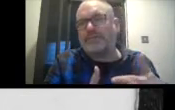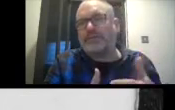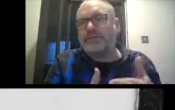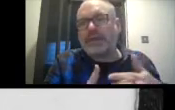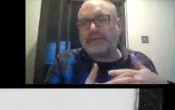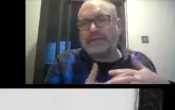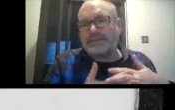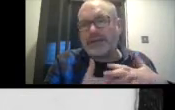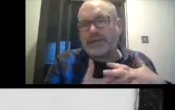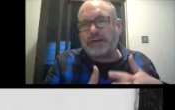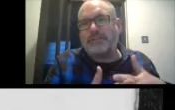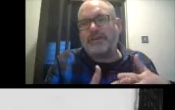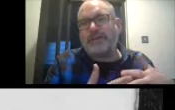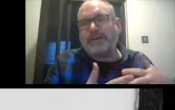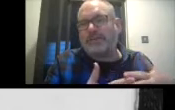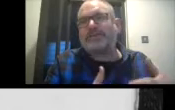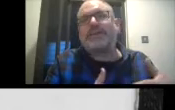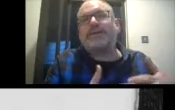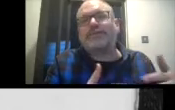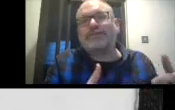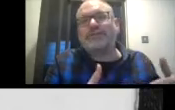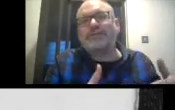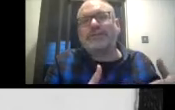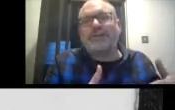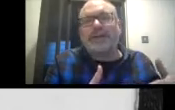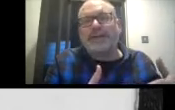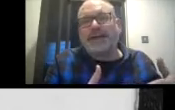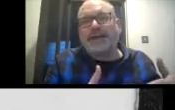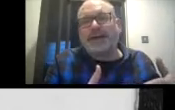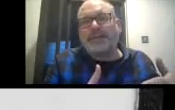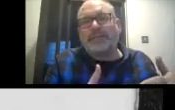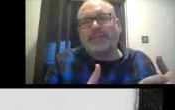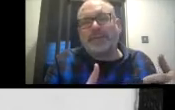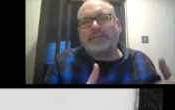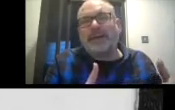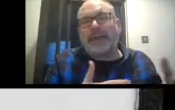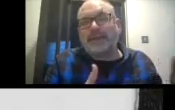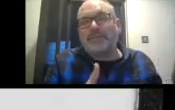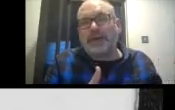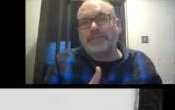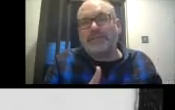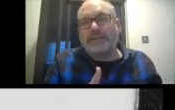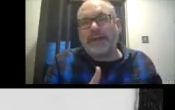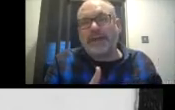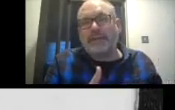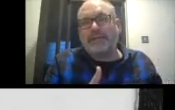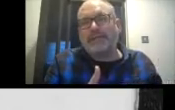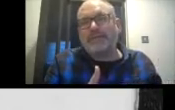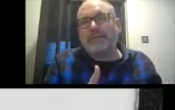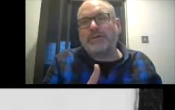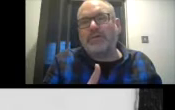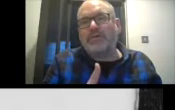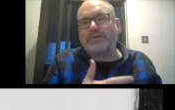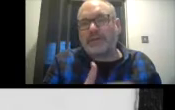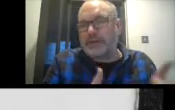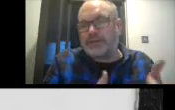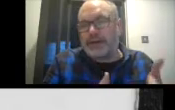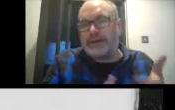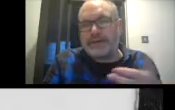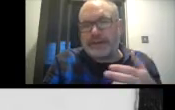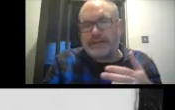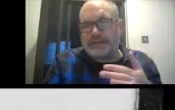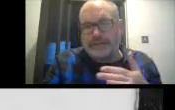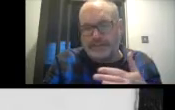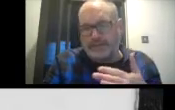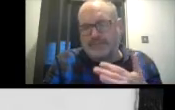crime to prove. It's usually a crime committed by two people in private. So sometimes what you